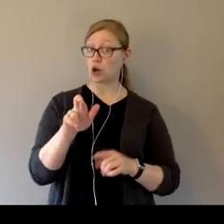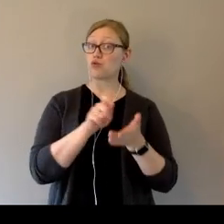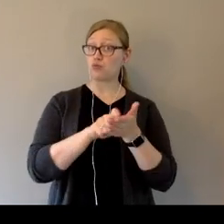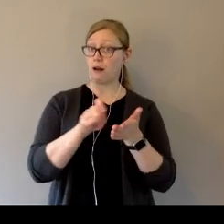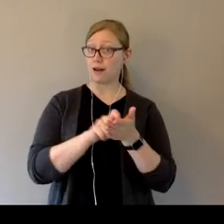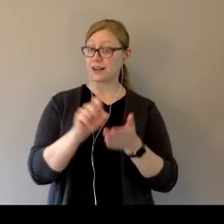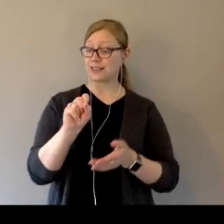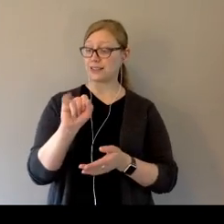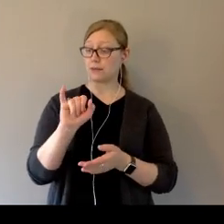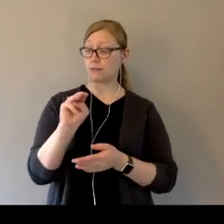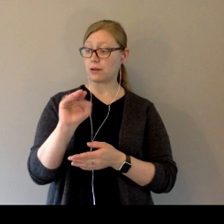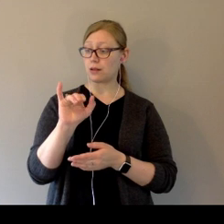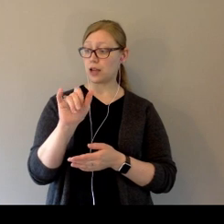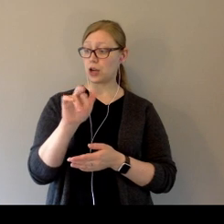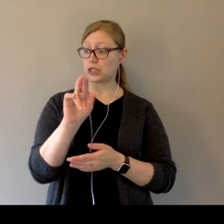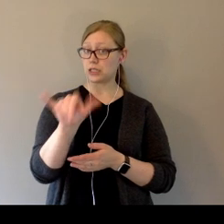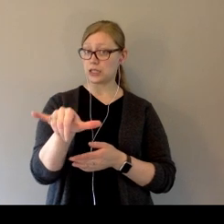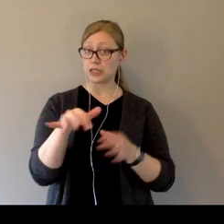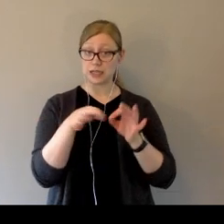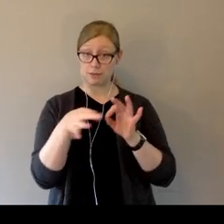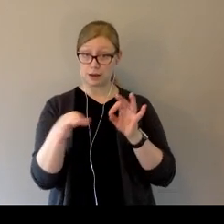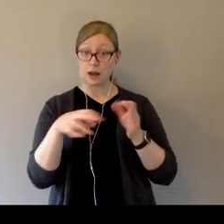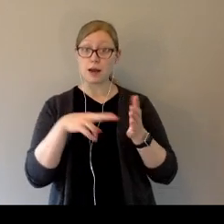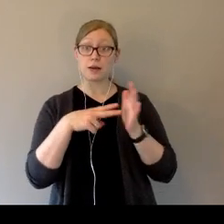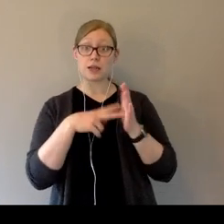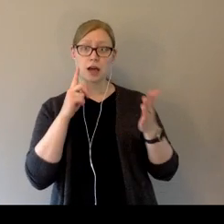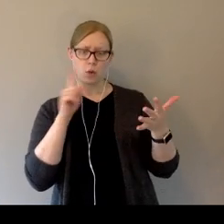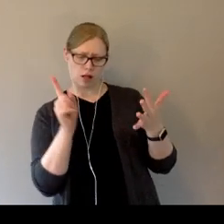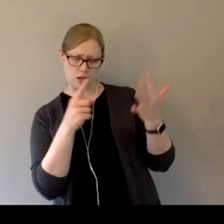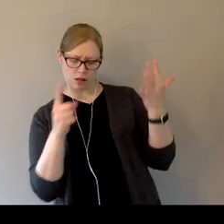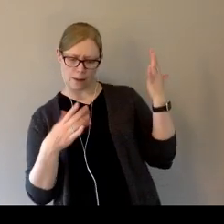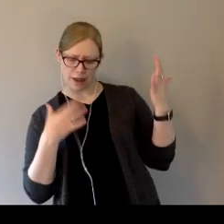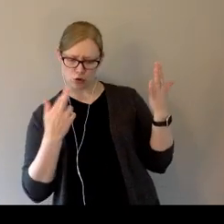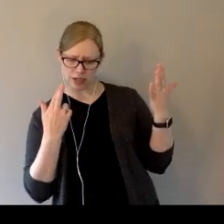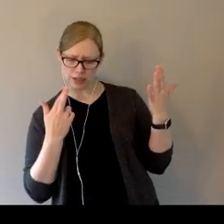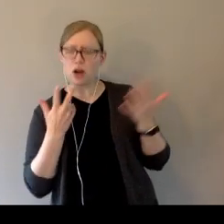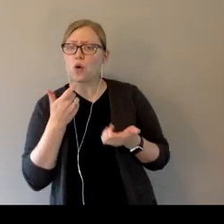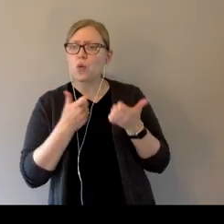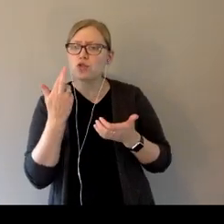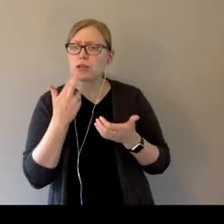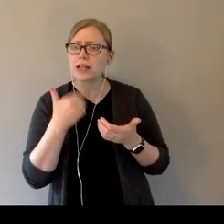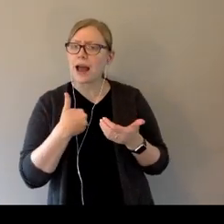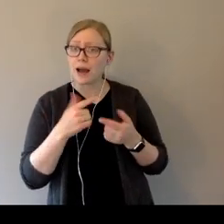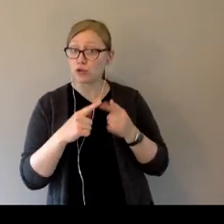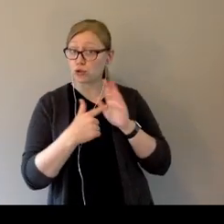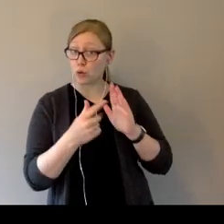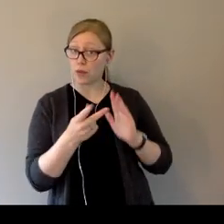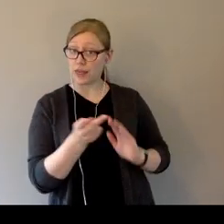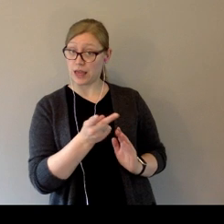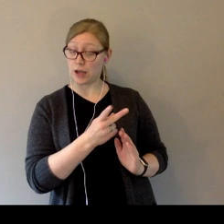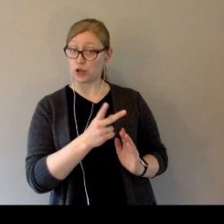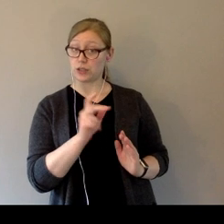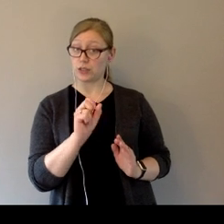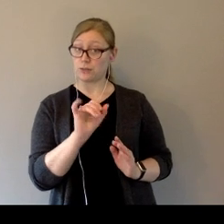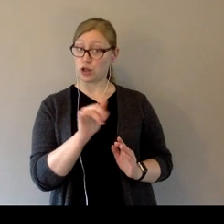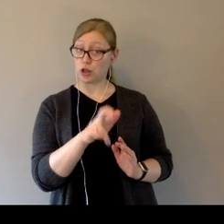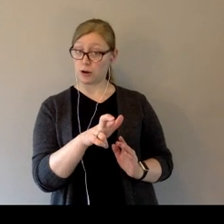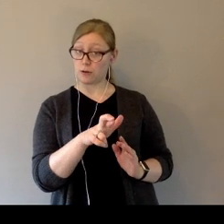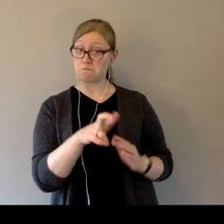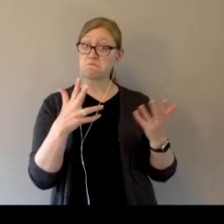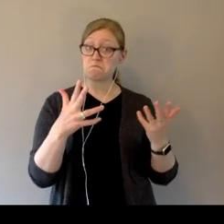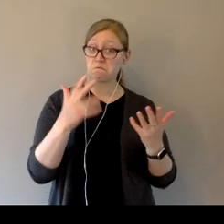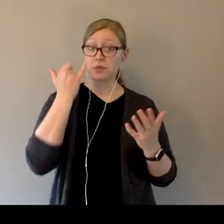So if I look at this, I'm going to go through my reasons. What reasons do I have to show triangles are similar? Well, I know that if I